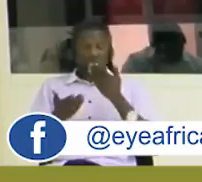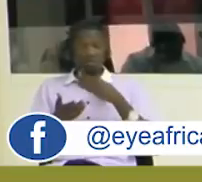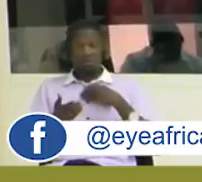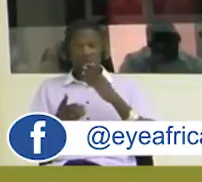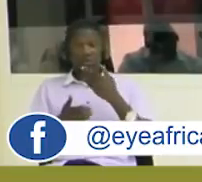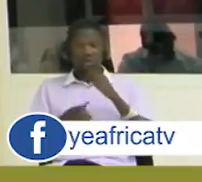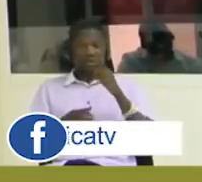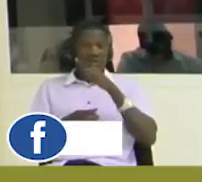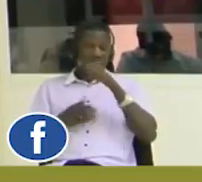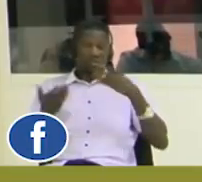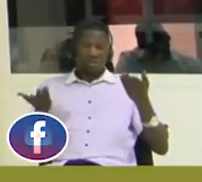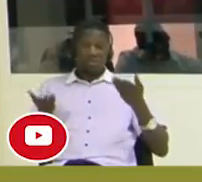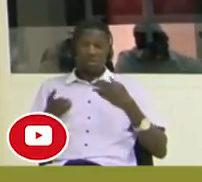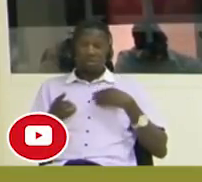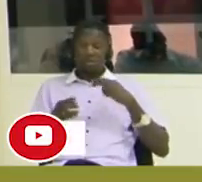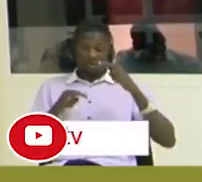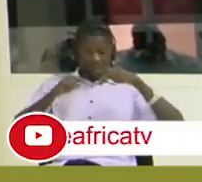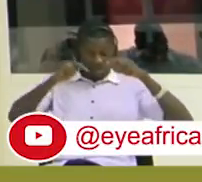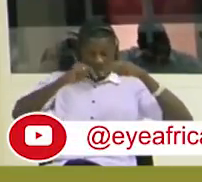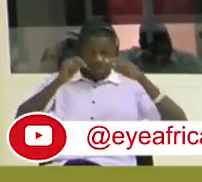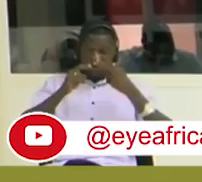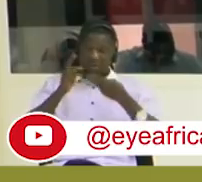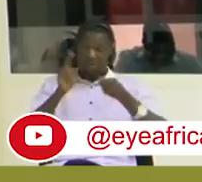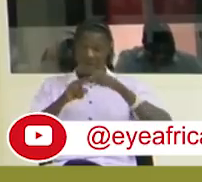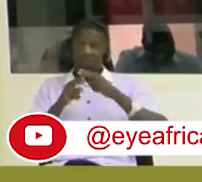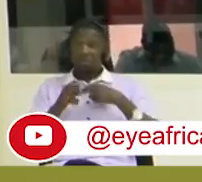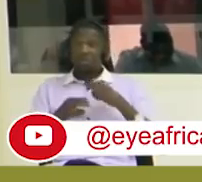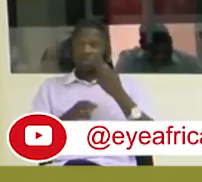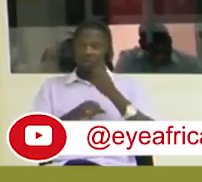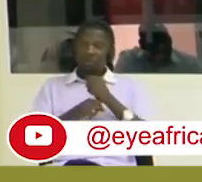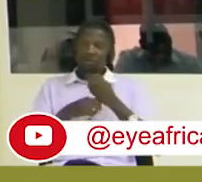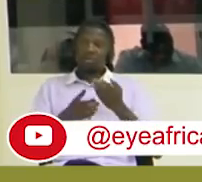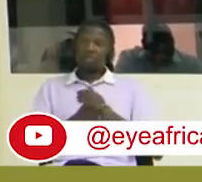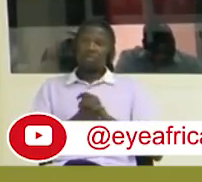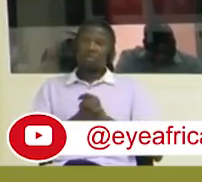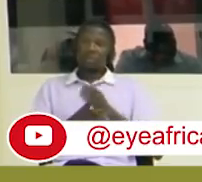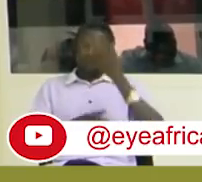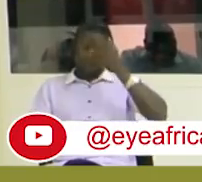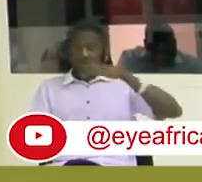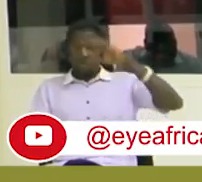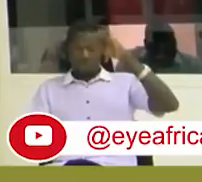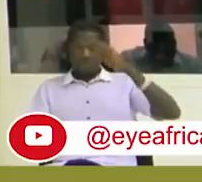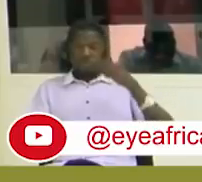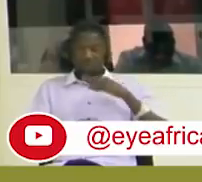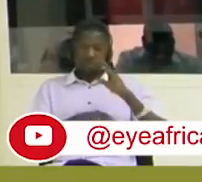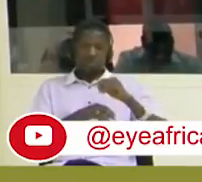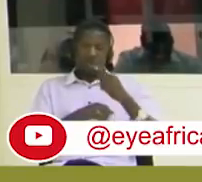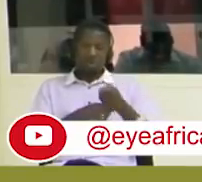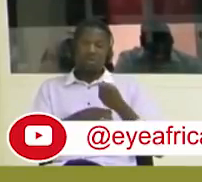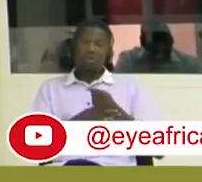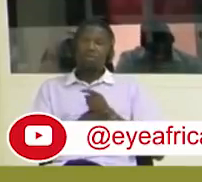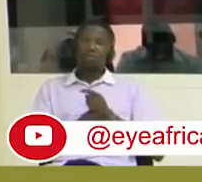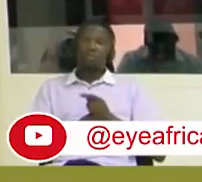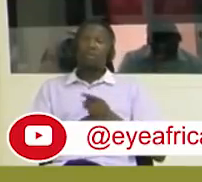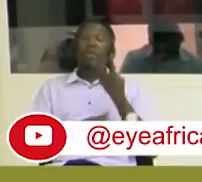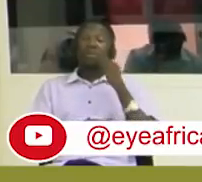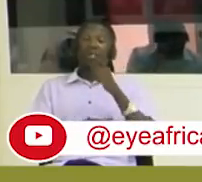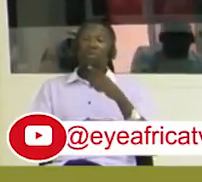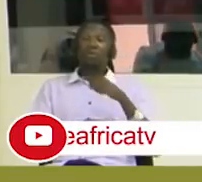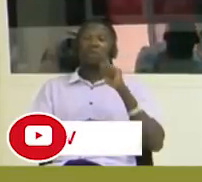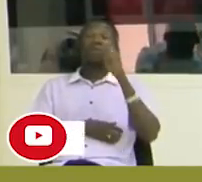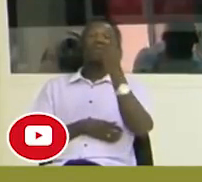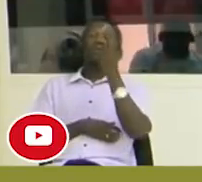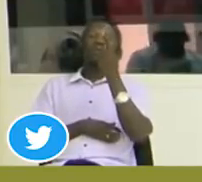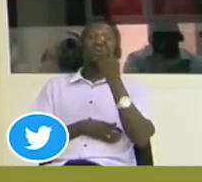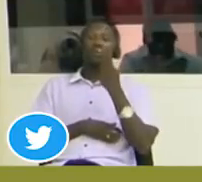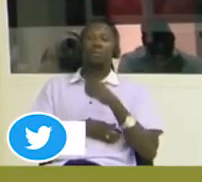dig out the records and find out. The commission would do that. But even if it was the first, like I